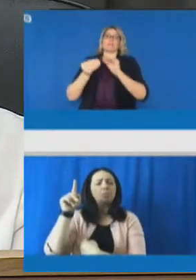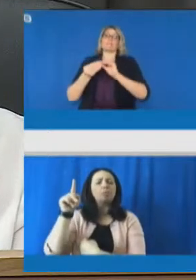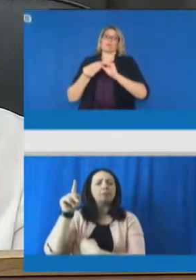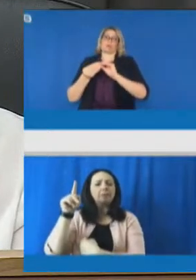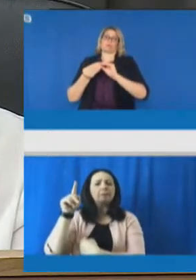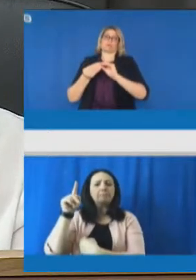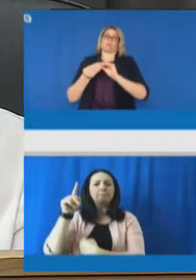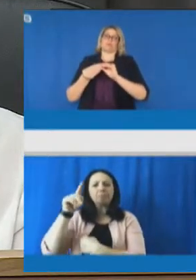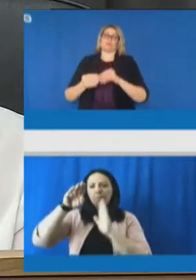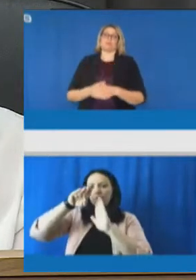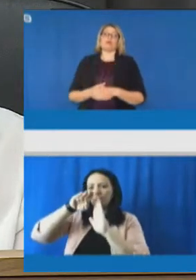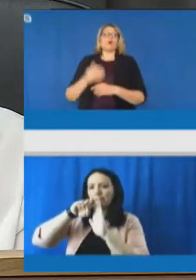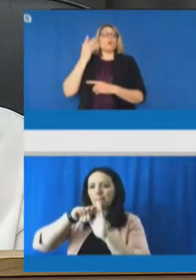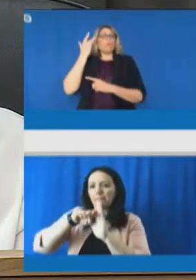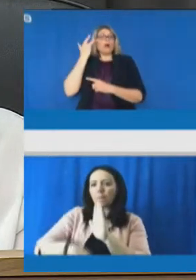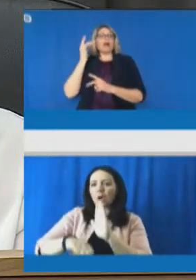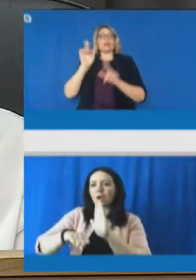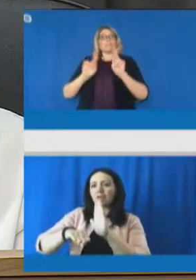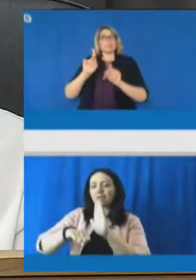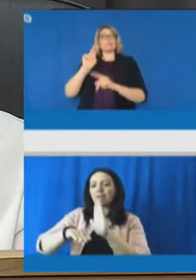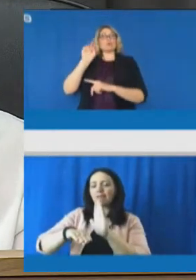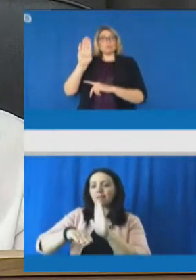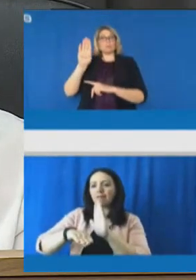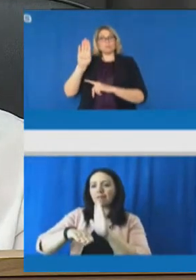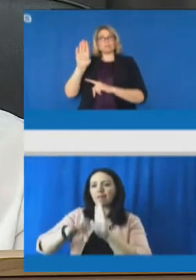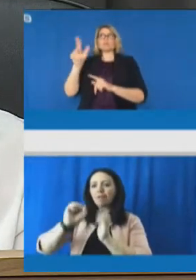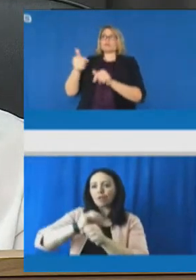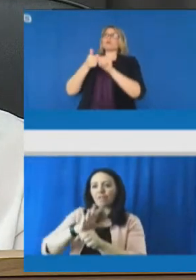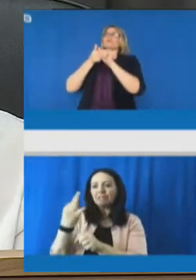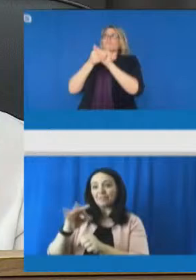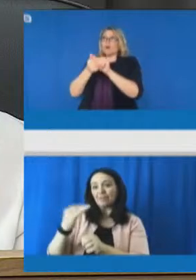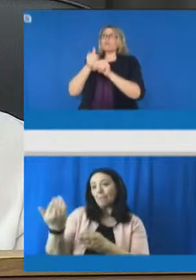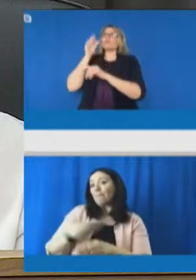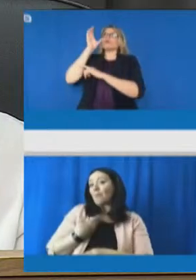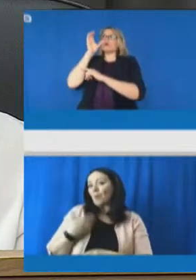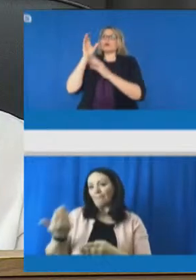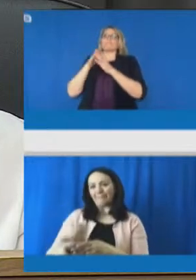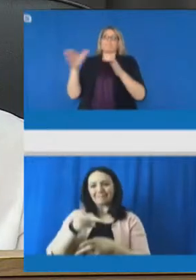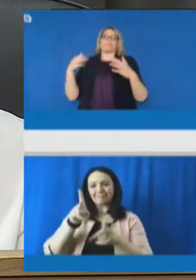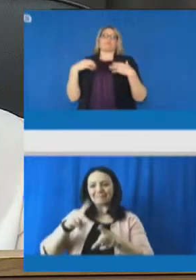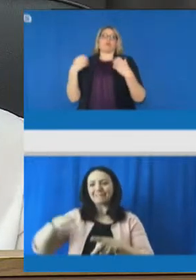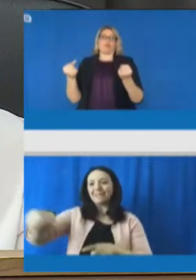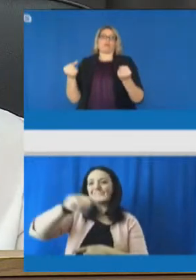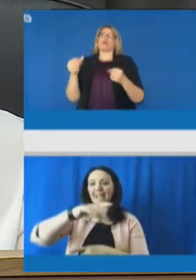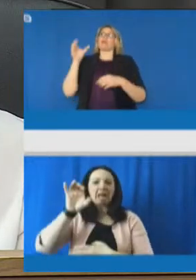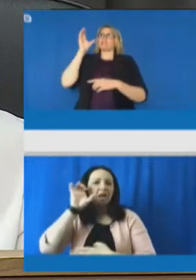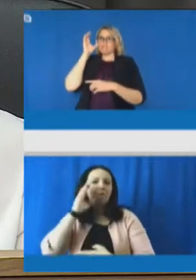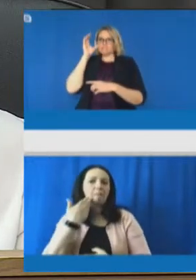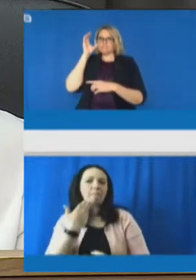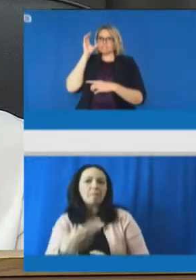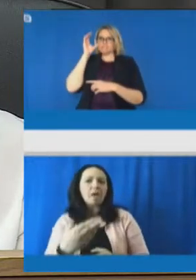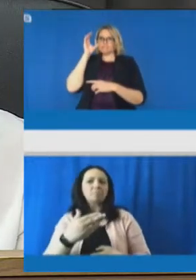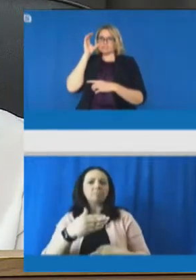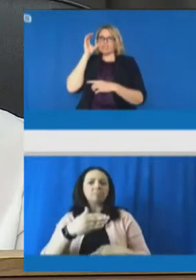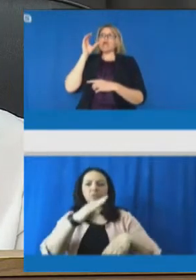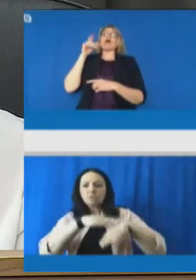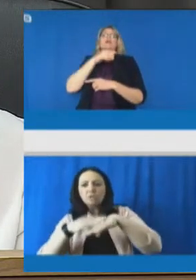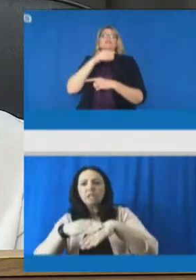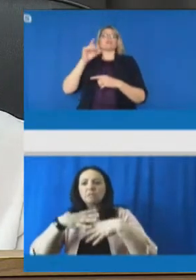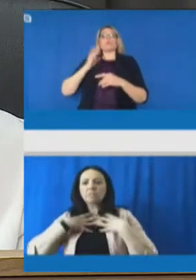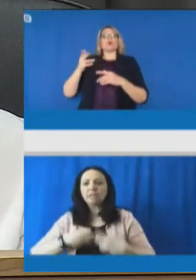booking systems elsewhere have been overwhelmed and how residents of some provinces have been forced to queue up to wait for